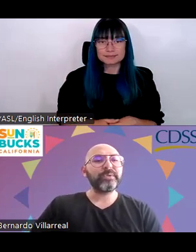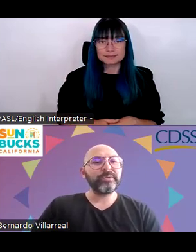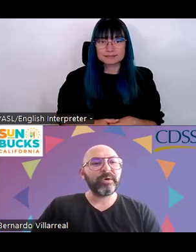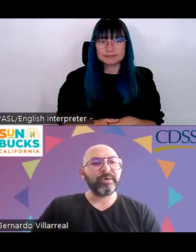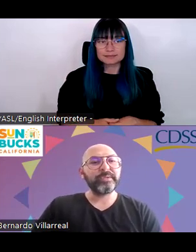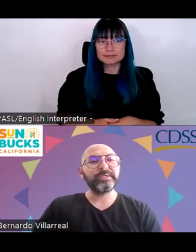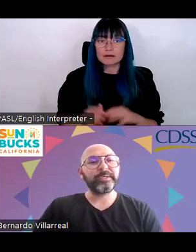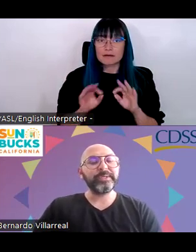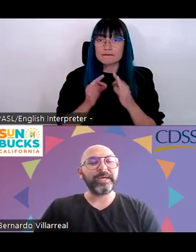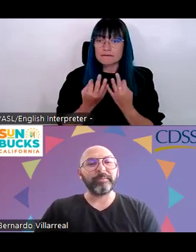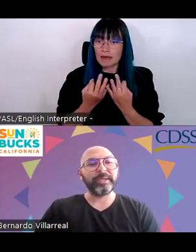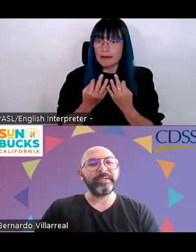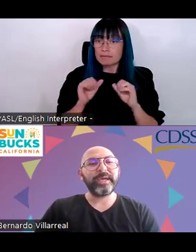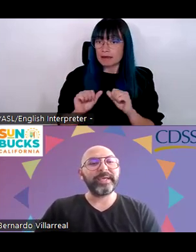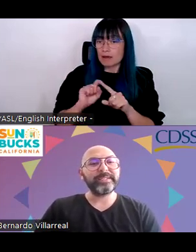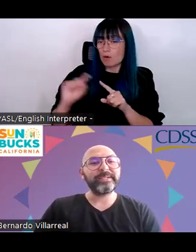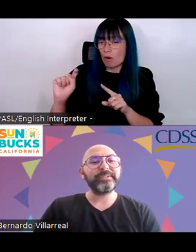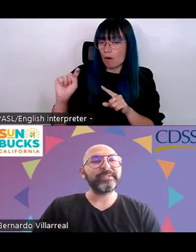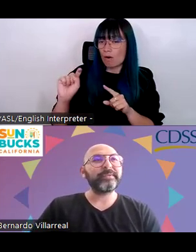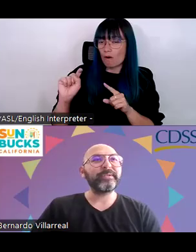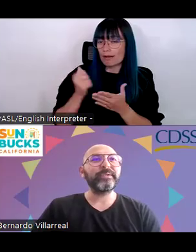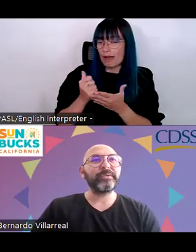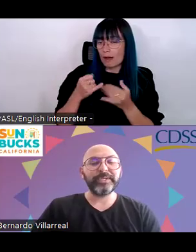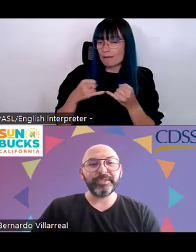Families can also call the Sunbucks helpline at